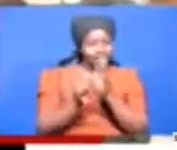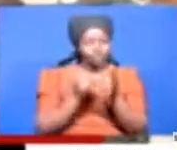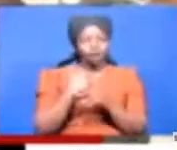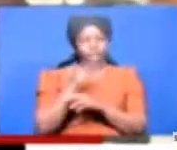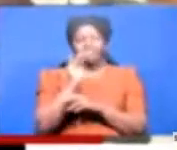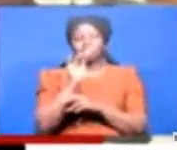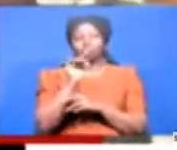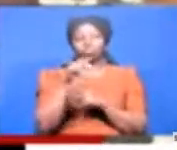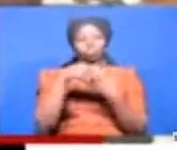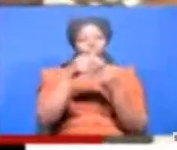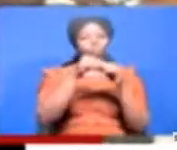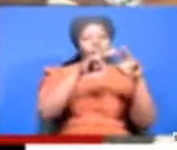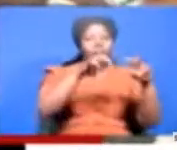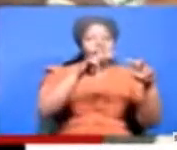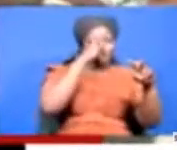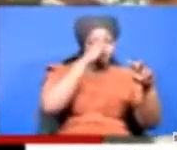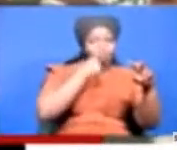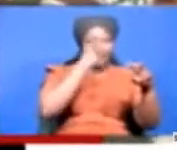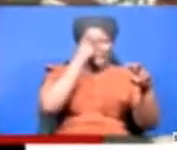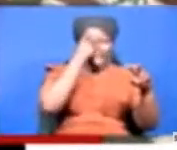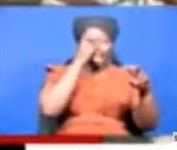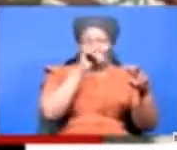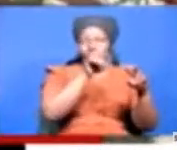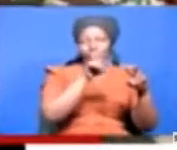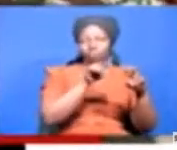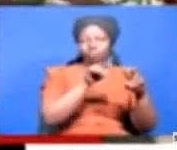parents, instead you are sending the children home.